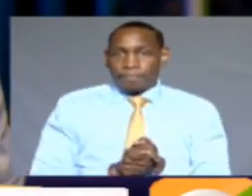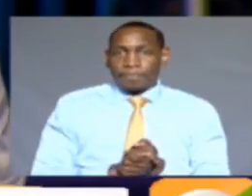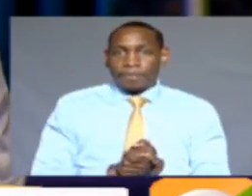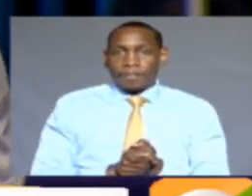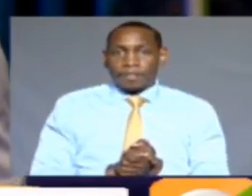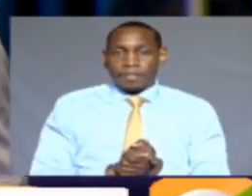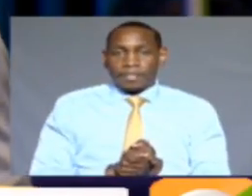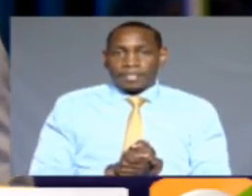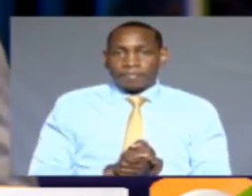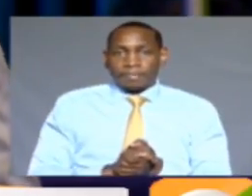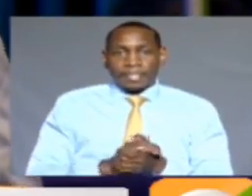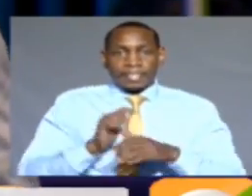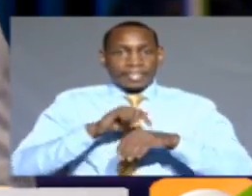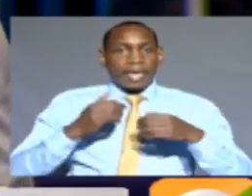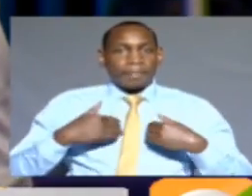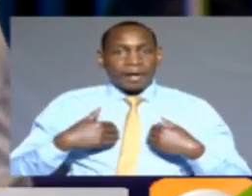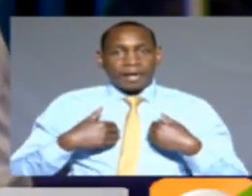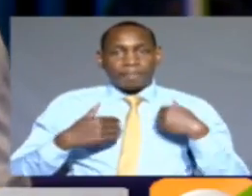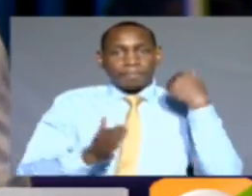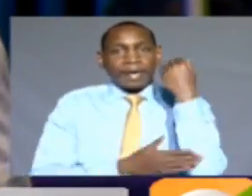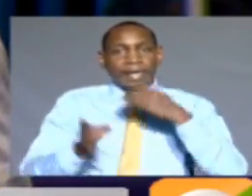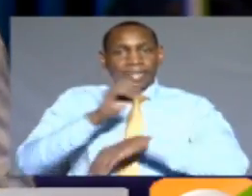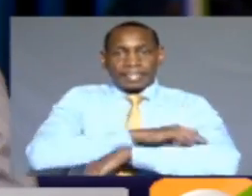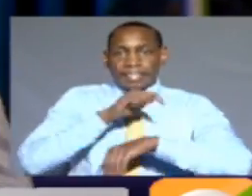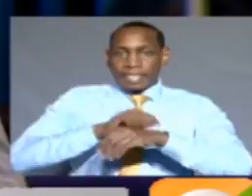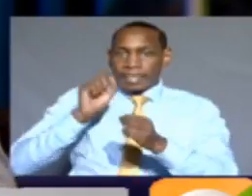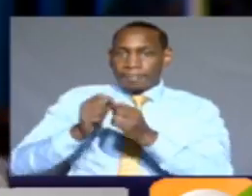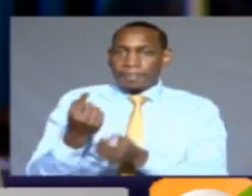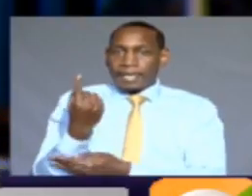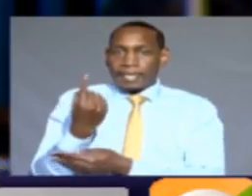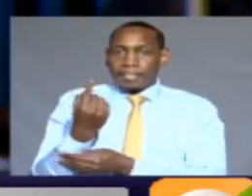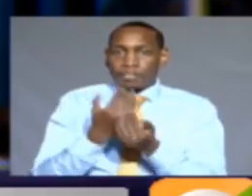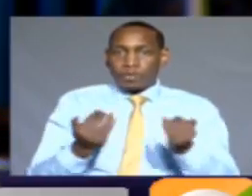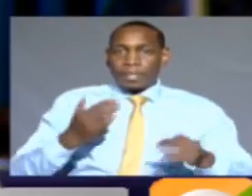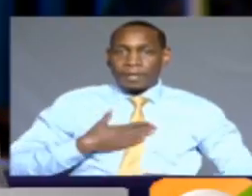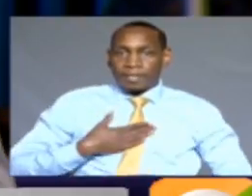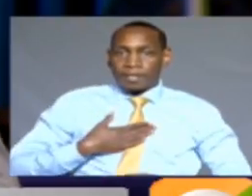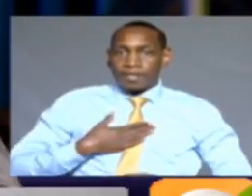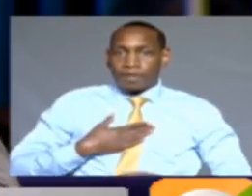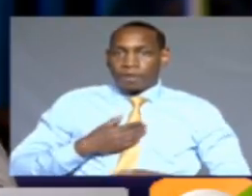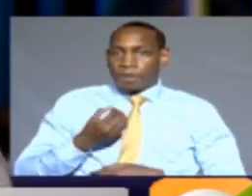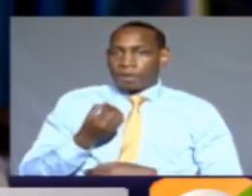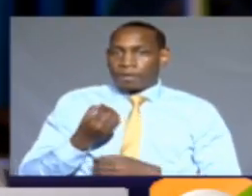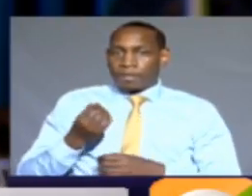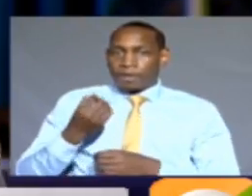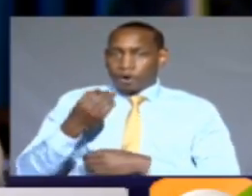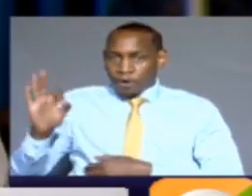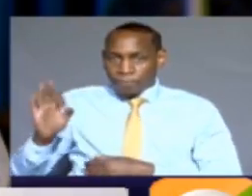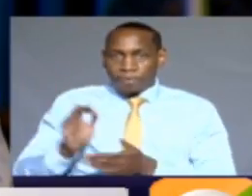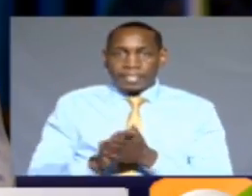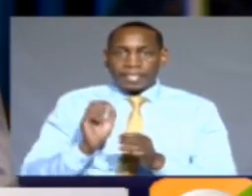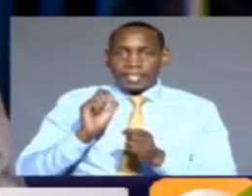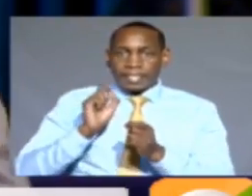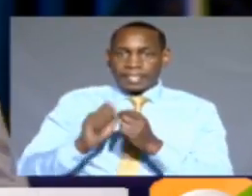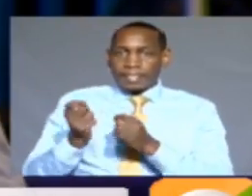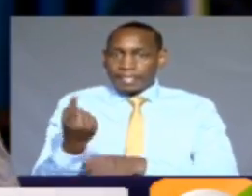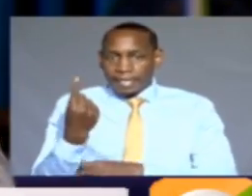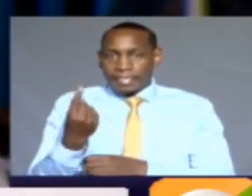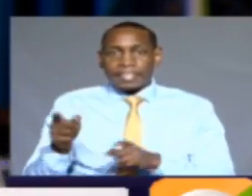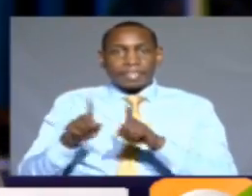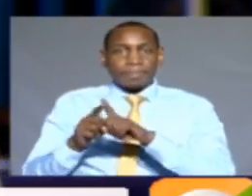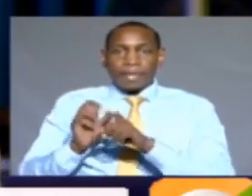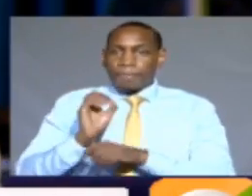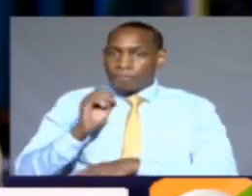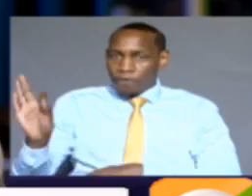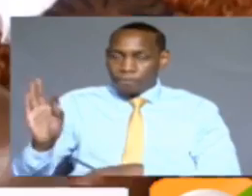On the birthdays, when you light a candle for my kids, I'll come and blow it and it'll go off. And you light it again and I'll blow it. And you light it